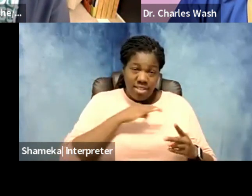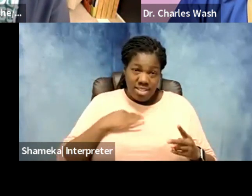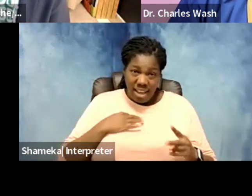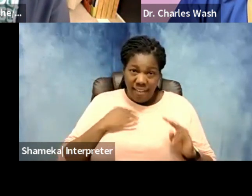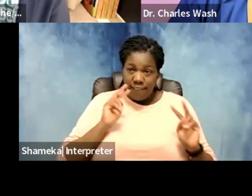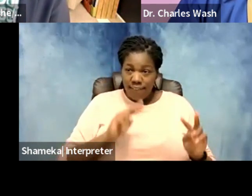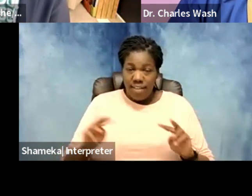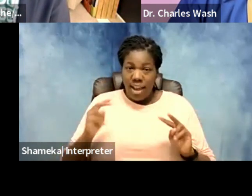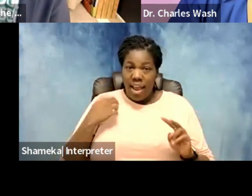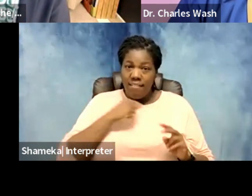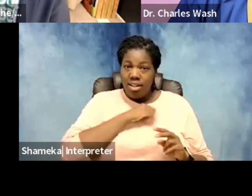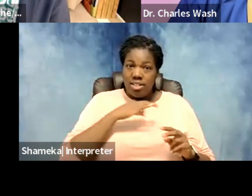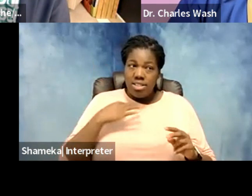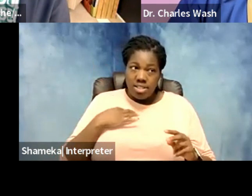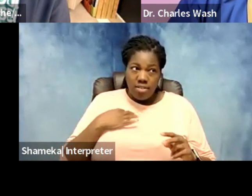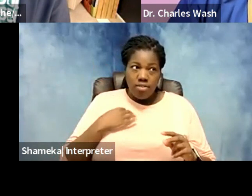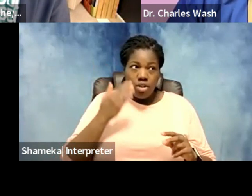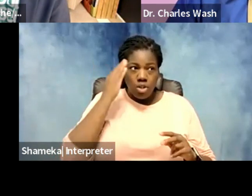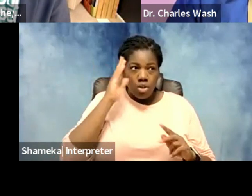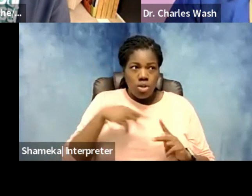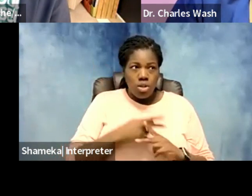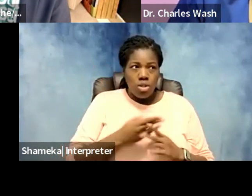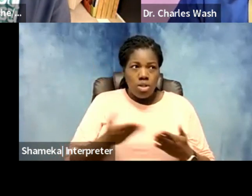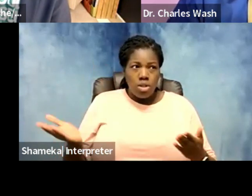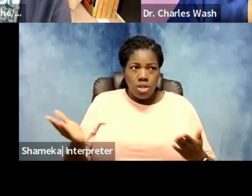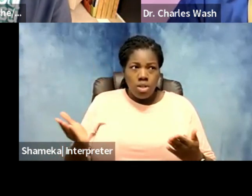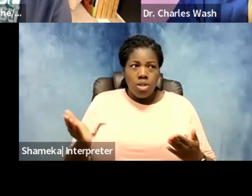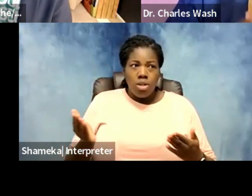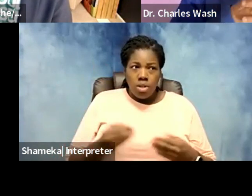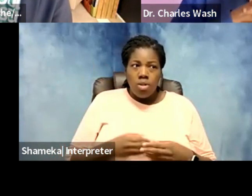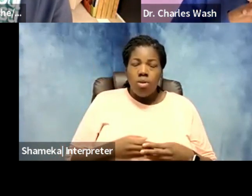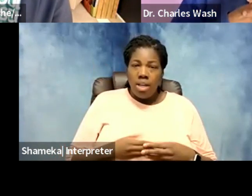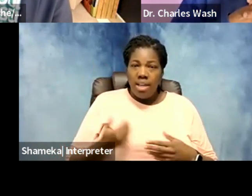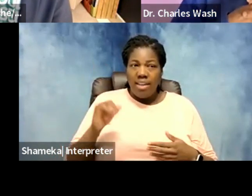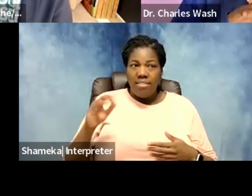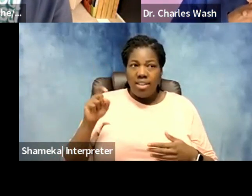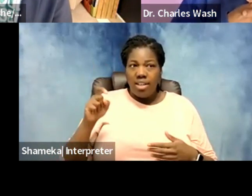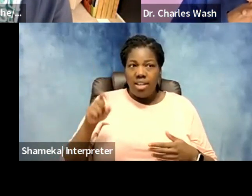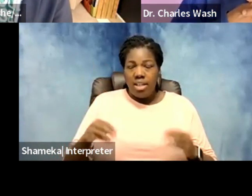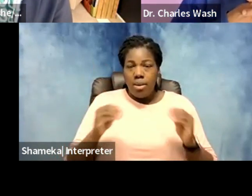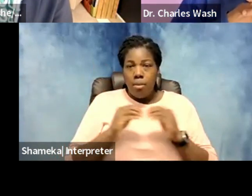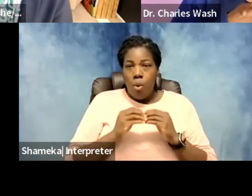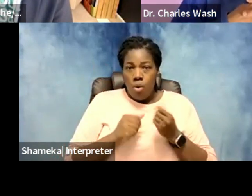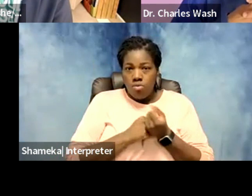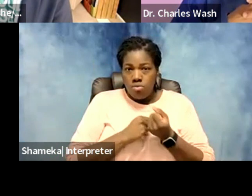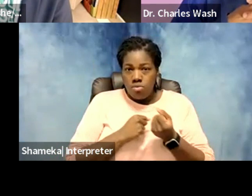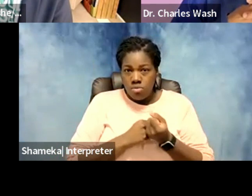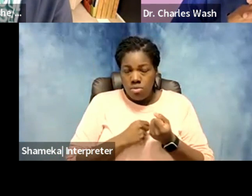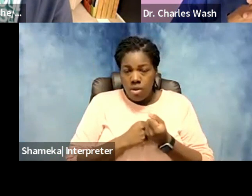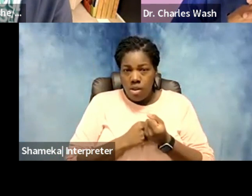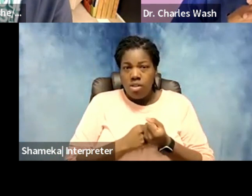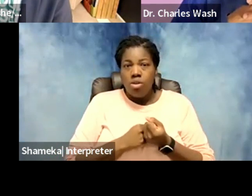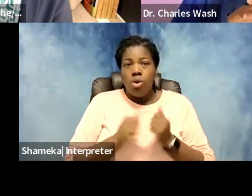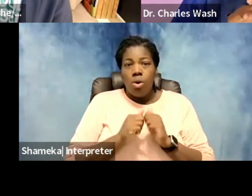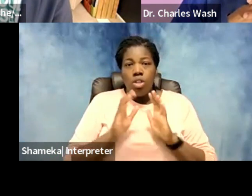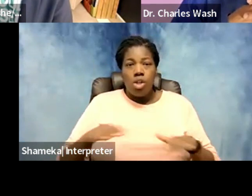even having the staff well-versed on what the next activity was, just in case they needed a little more reinforcement and support to do those activities with their children,